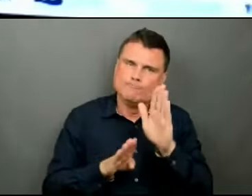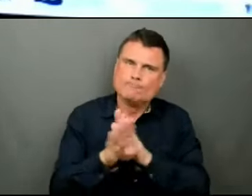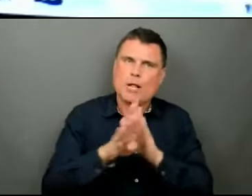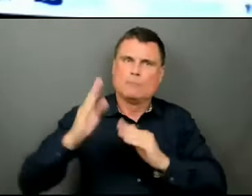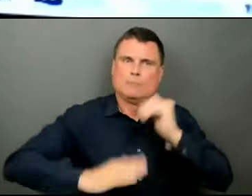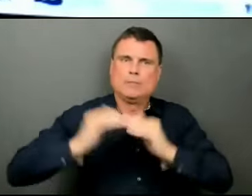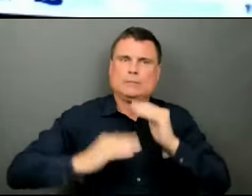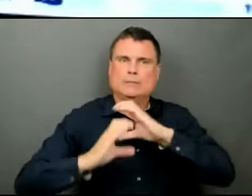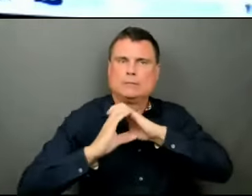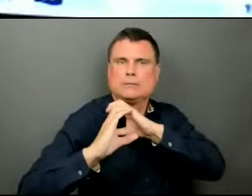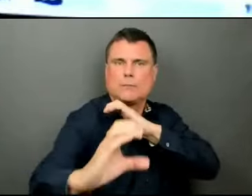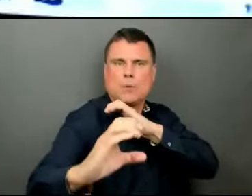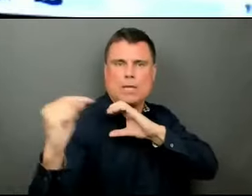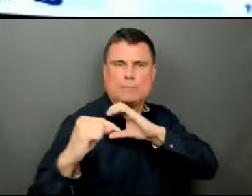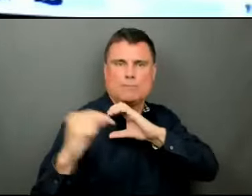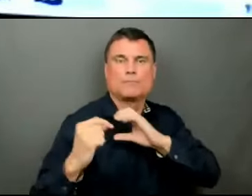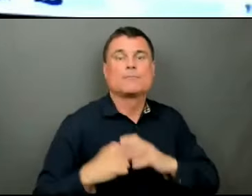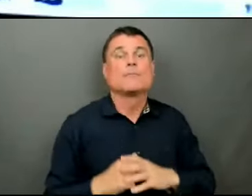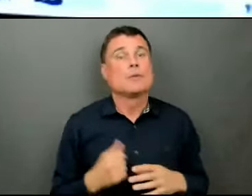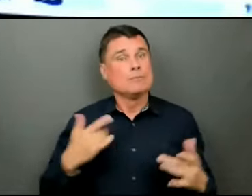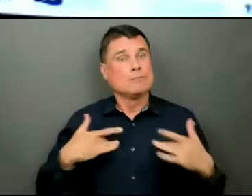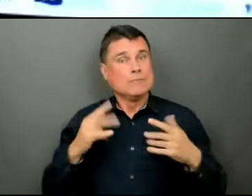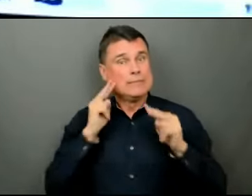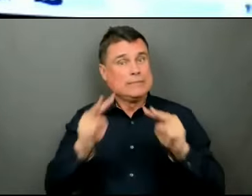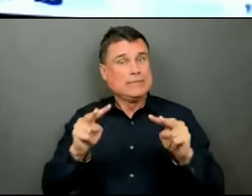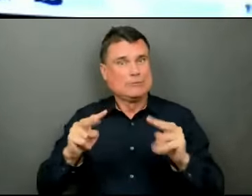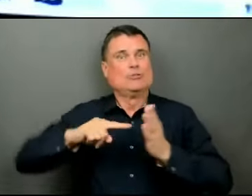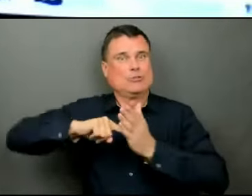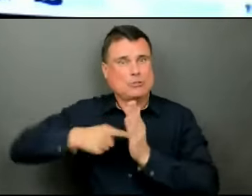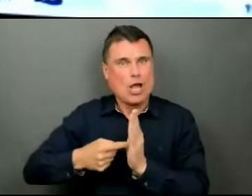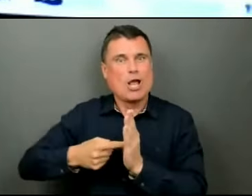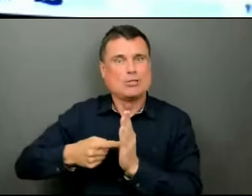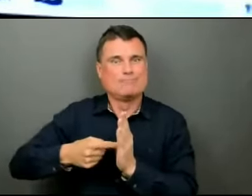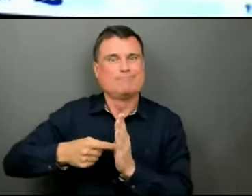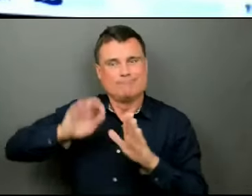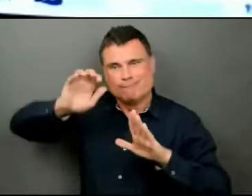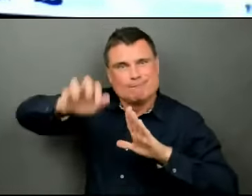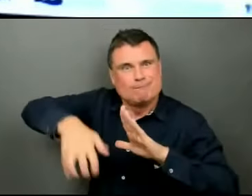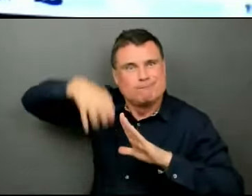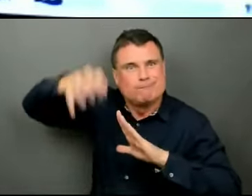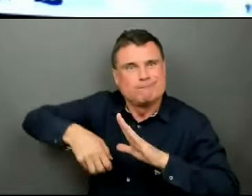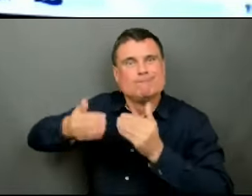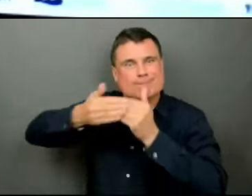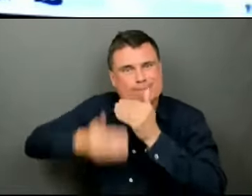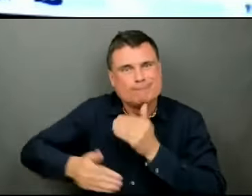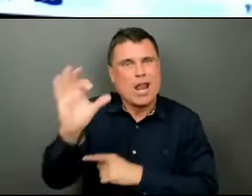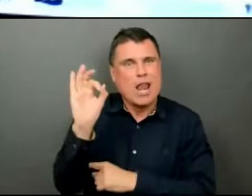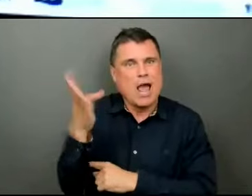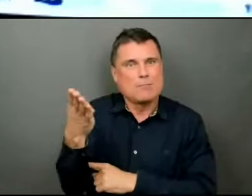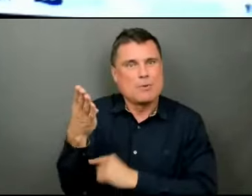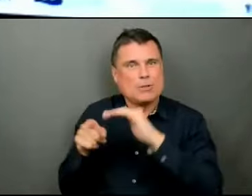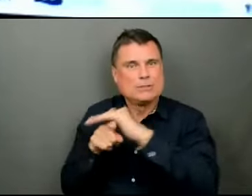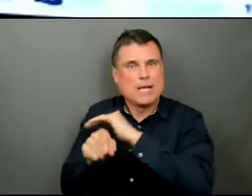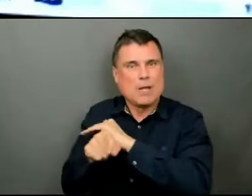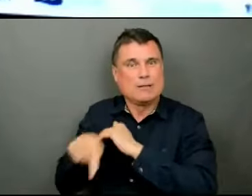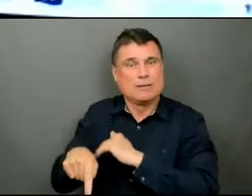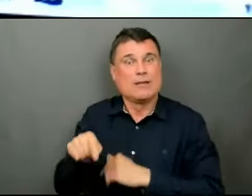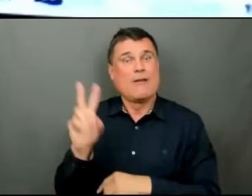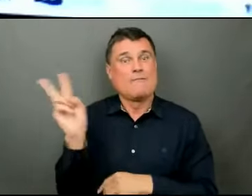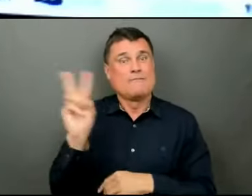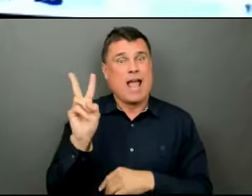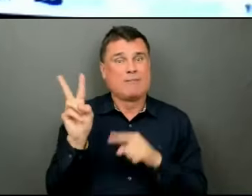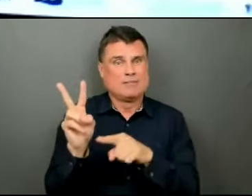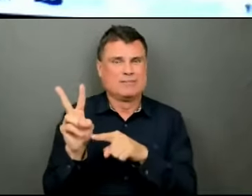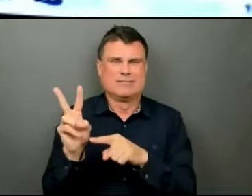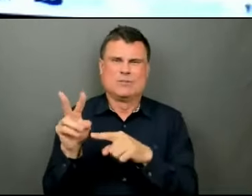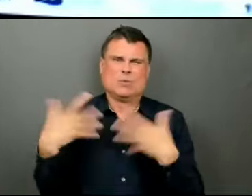reached in building the Broadway Subway, a convenient new transportation option along one of the city's busiest corridors. This